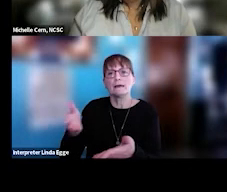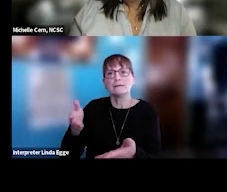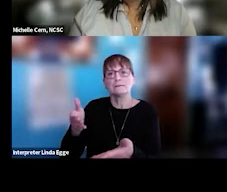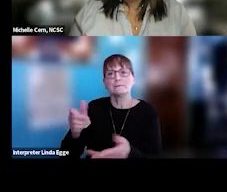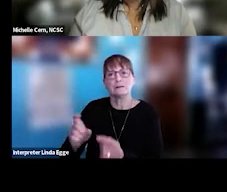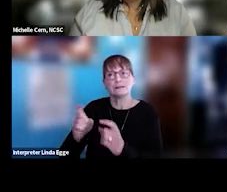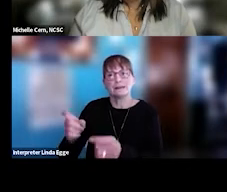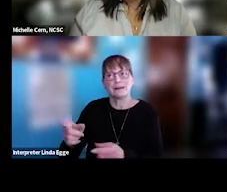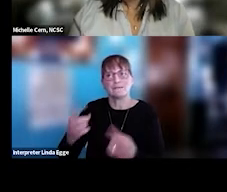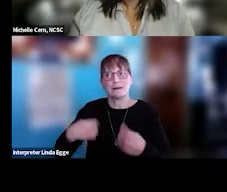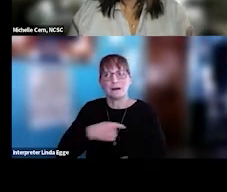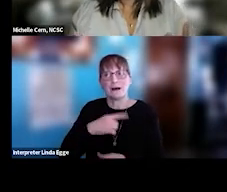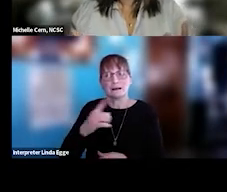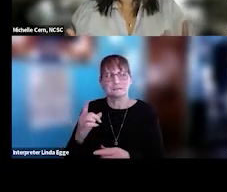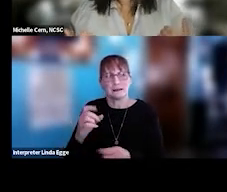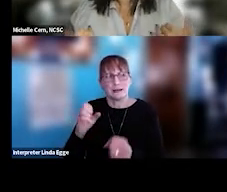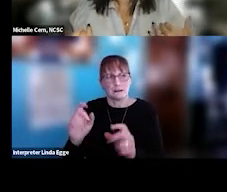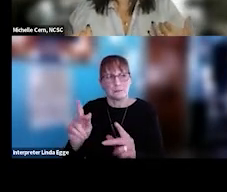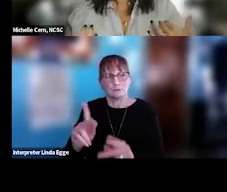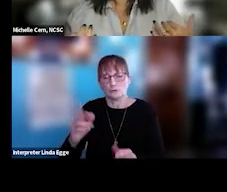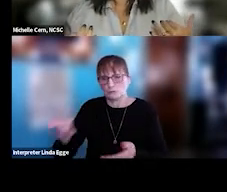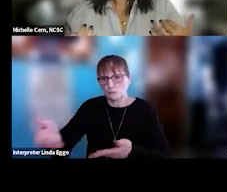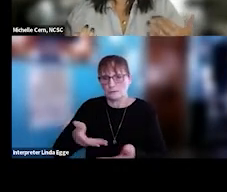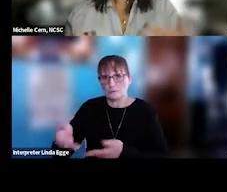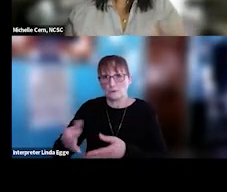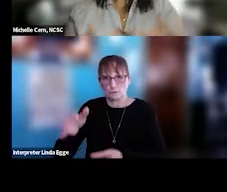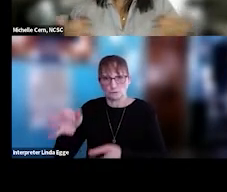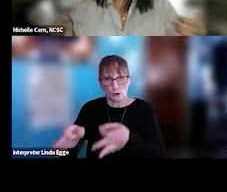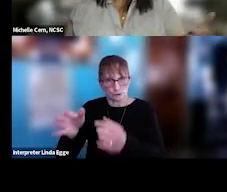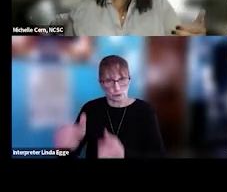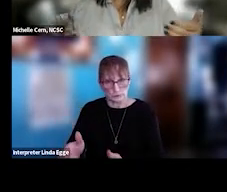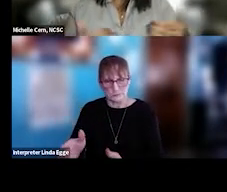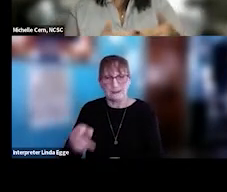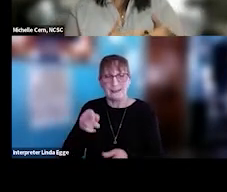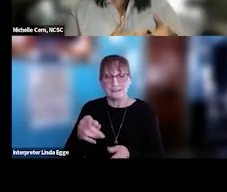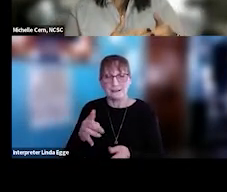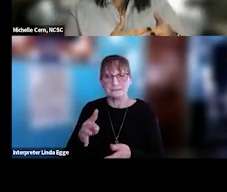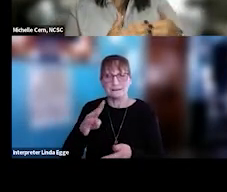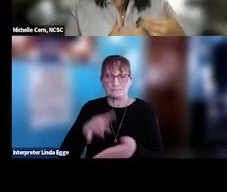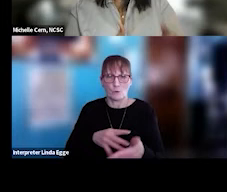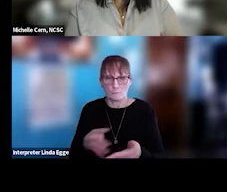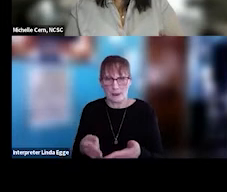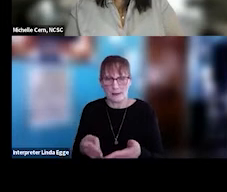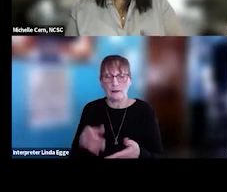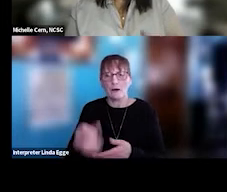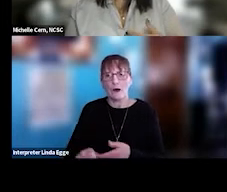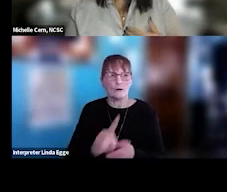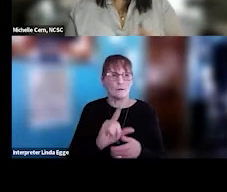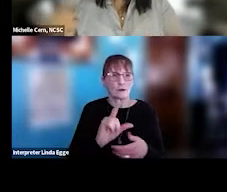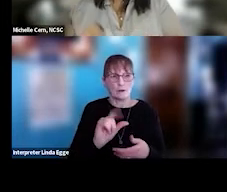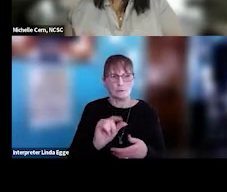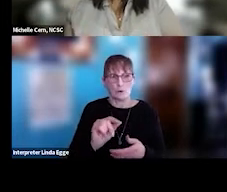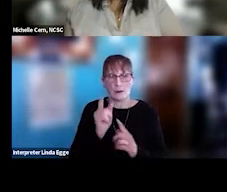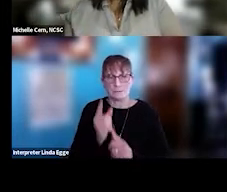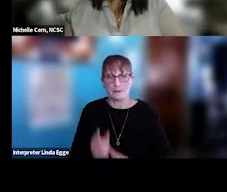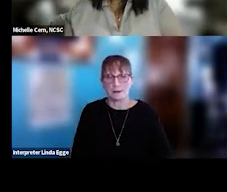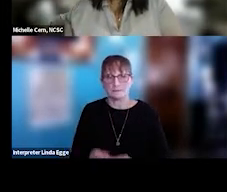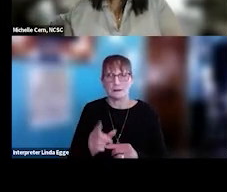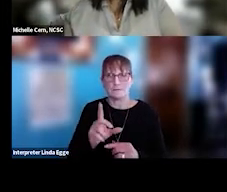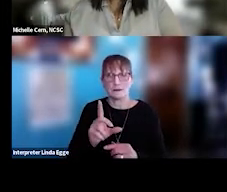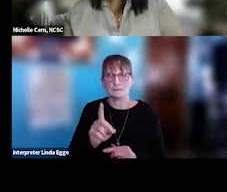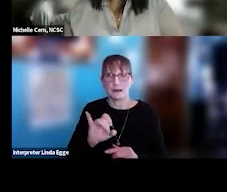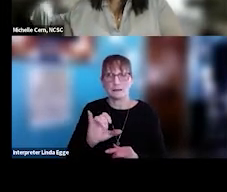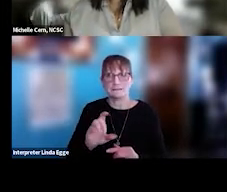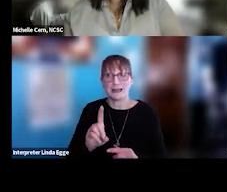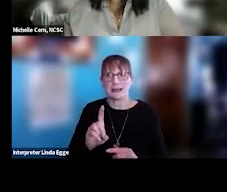for us to introduce judges to this format of 20 minutes of a didactic, 20 minutes